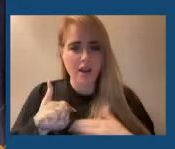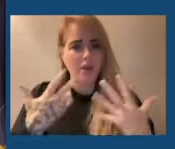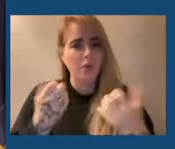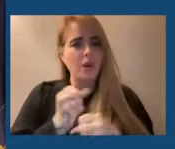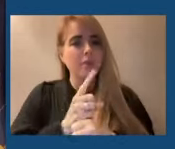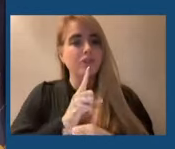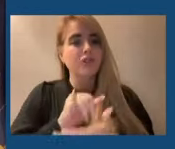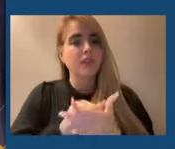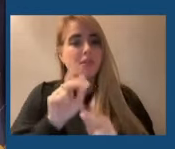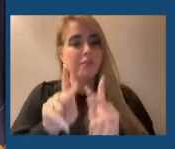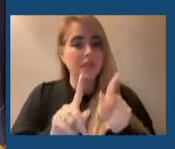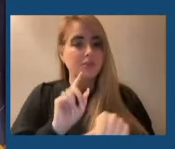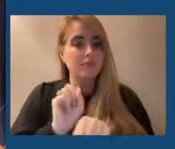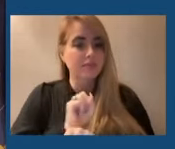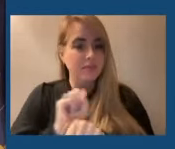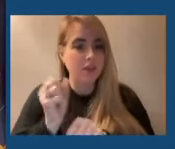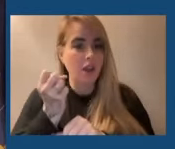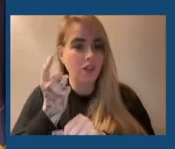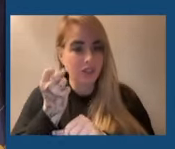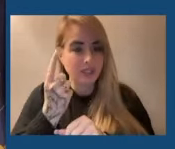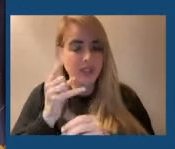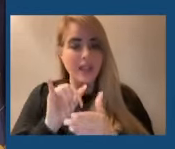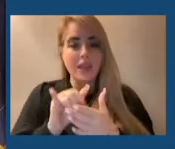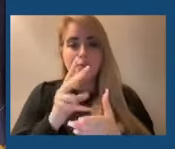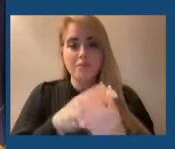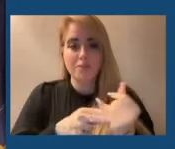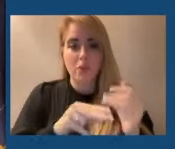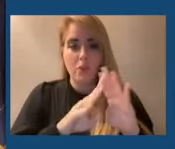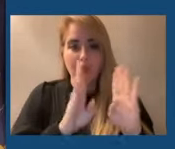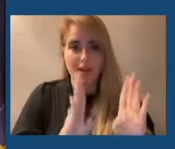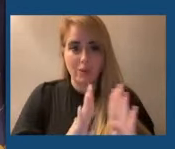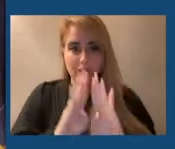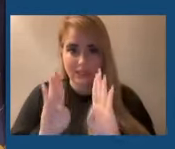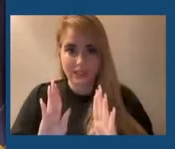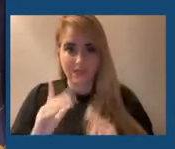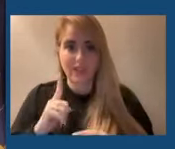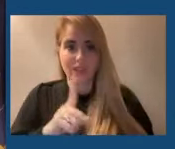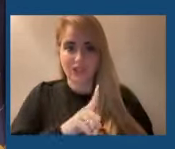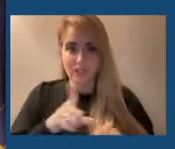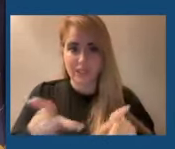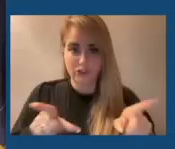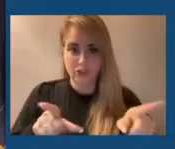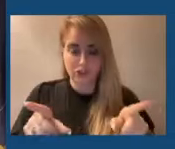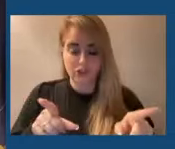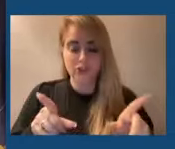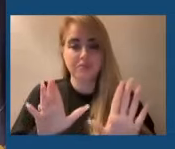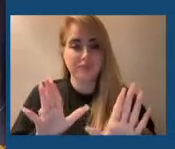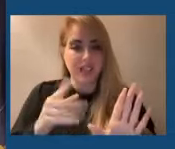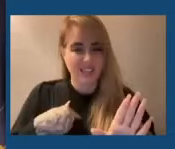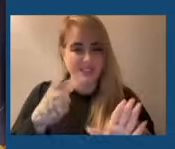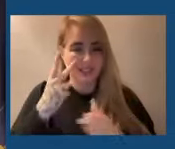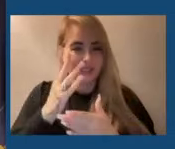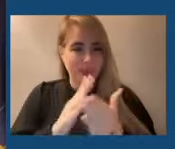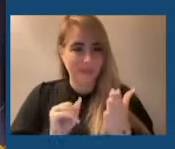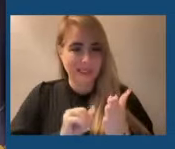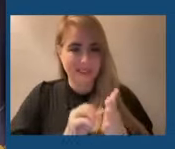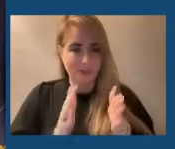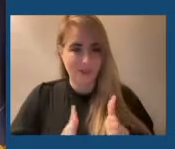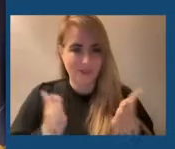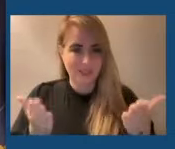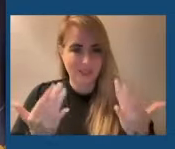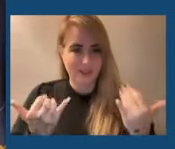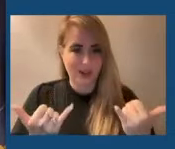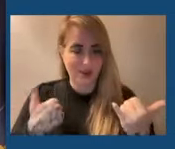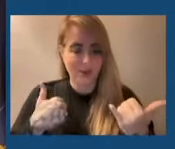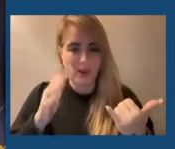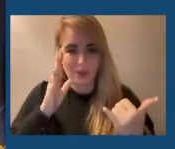that people understand that both houses of the legislatures, and I see some of my senators here. I'm going to